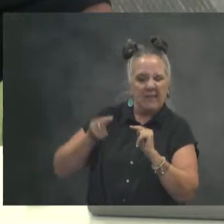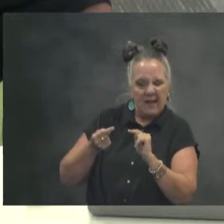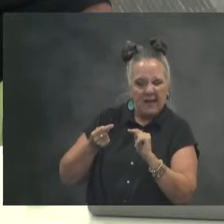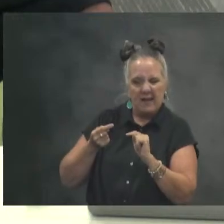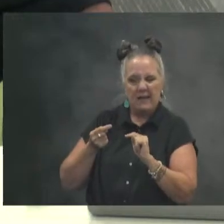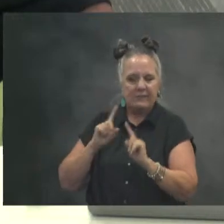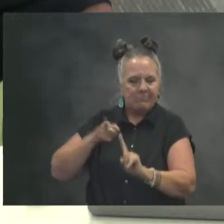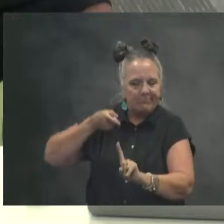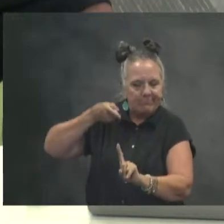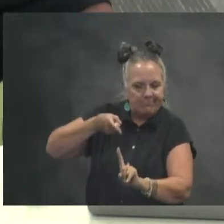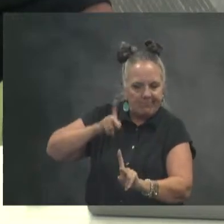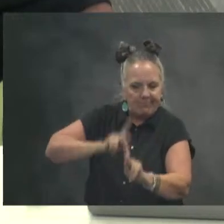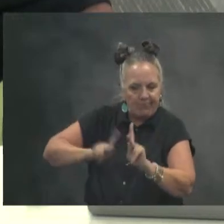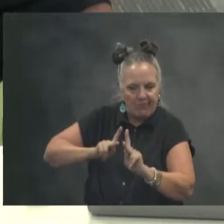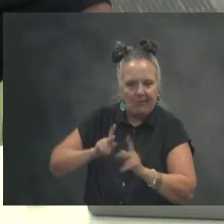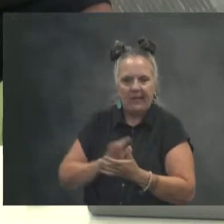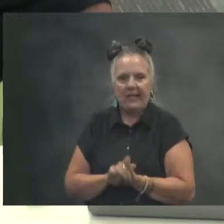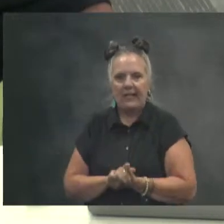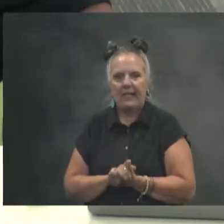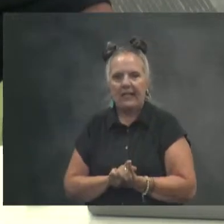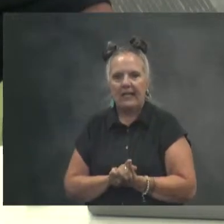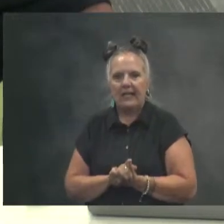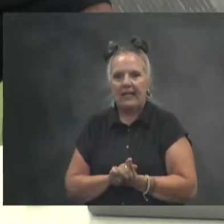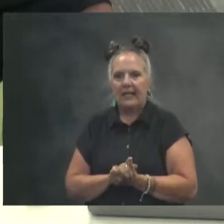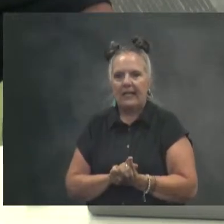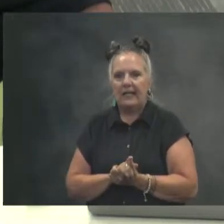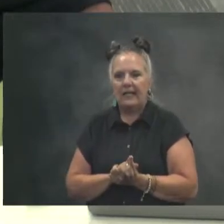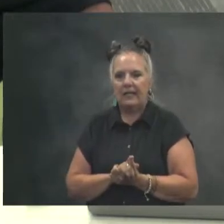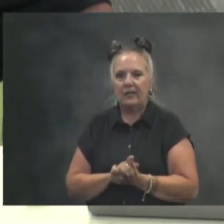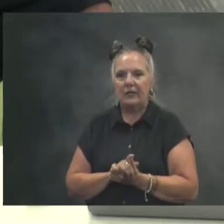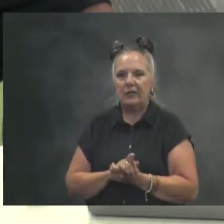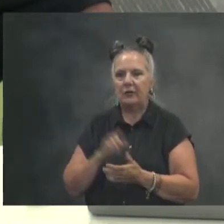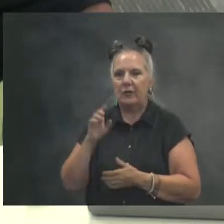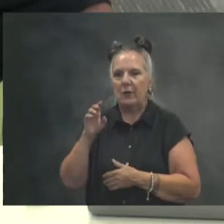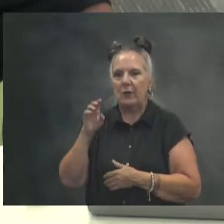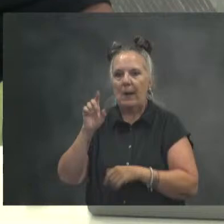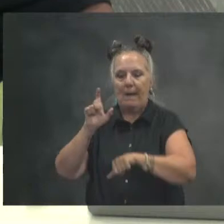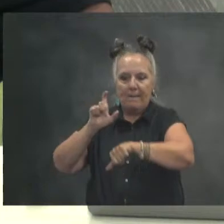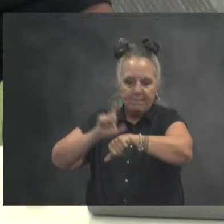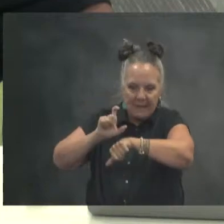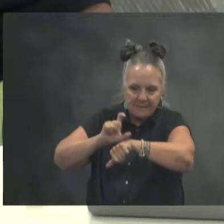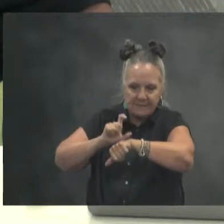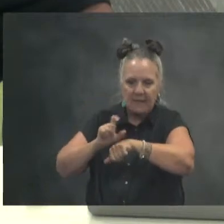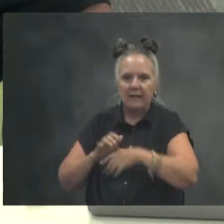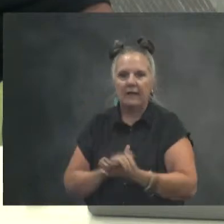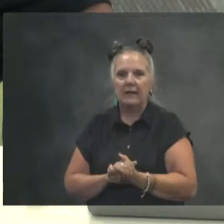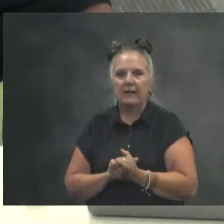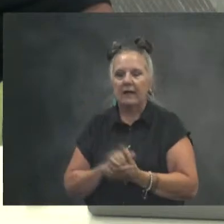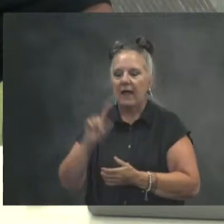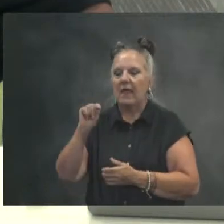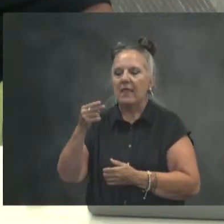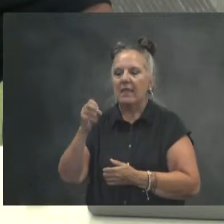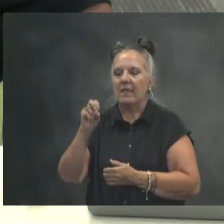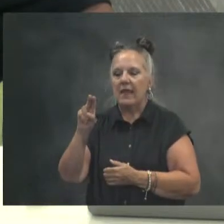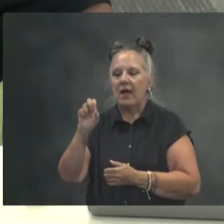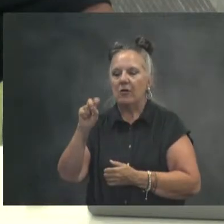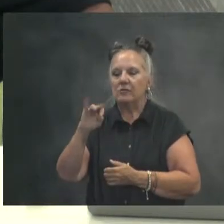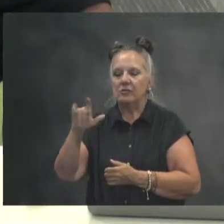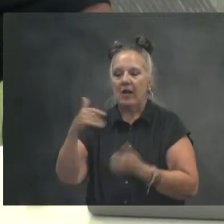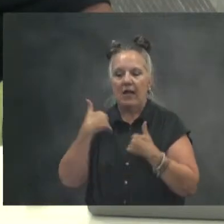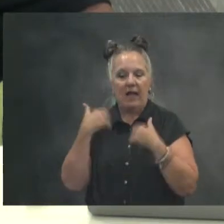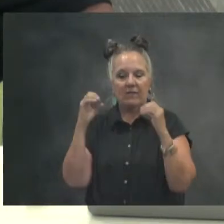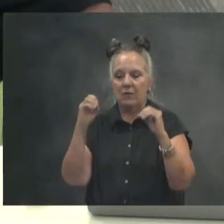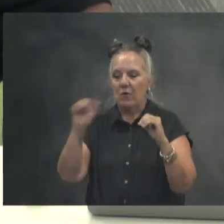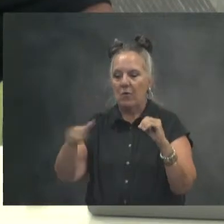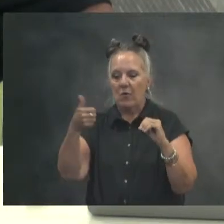offend certain people, right? Like, you know, the Muslims, this, that, and the other, because the number one commandment is thou shalt have no other gods before me.